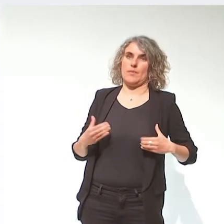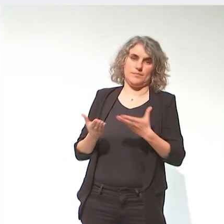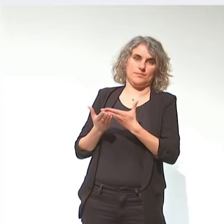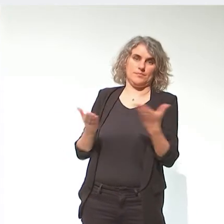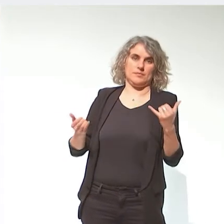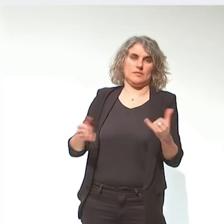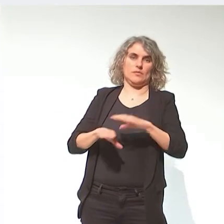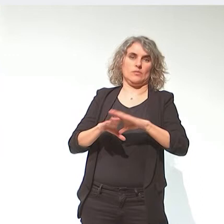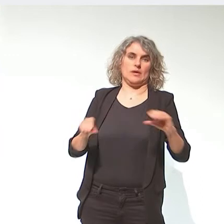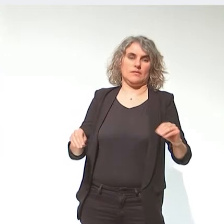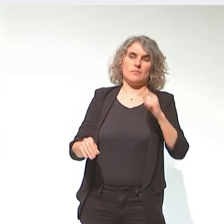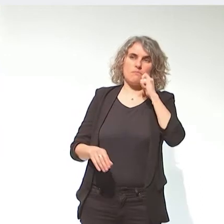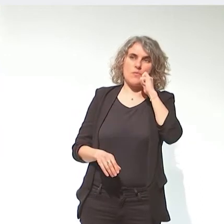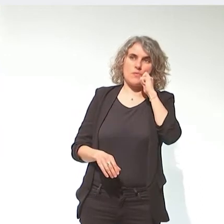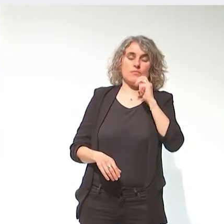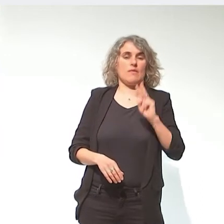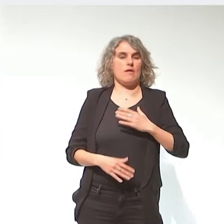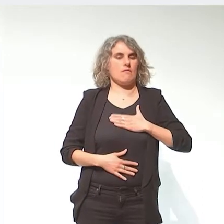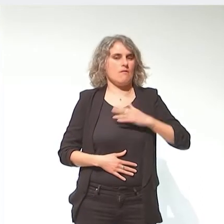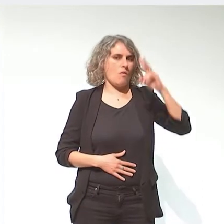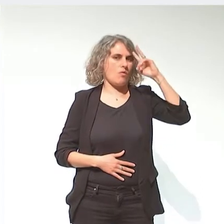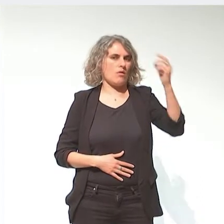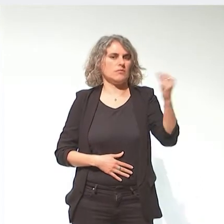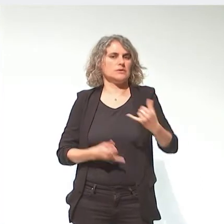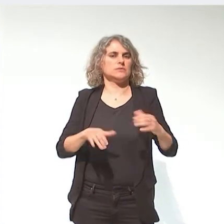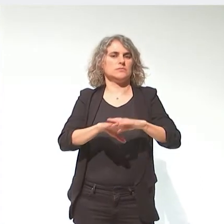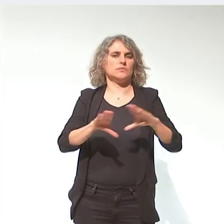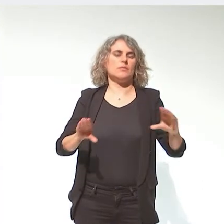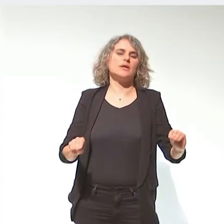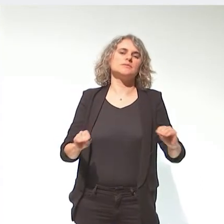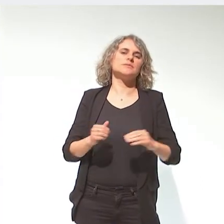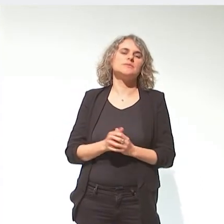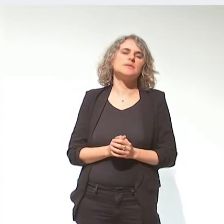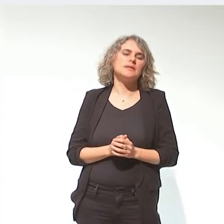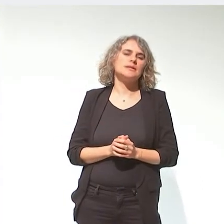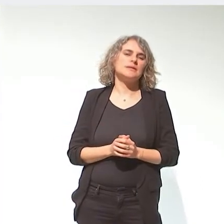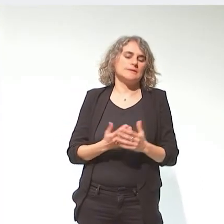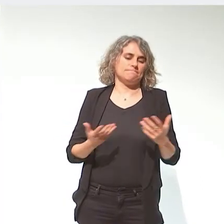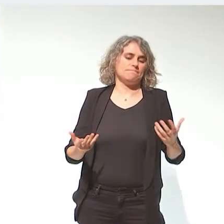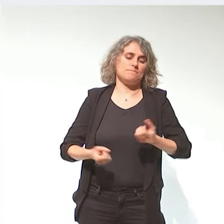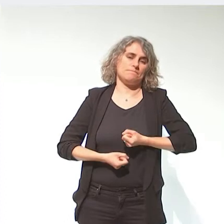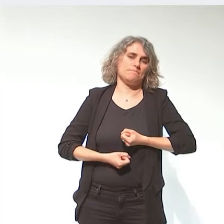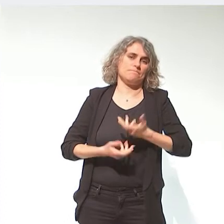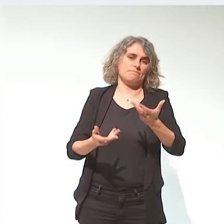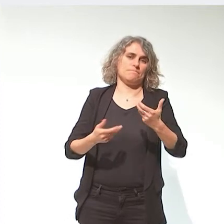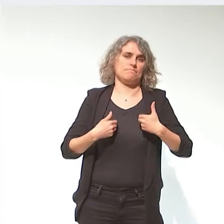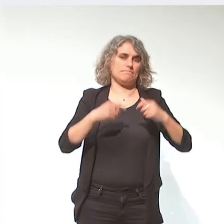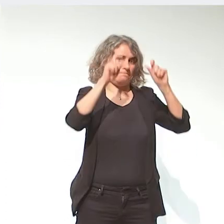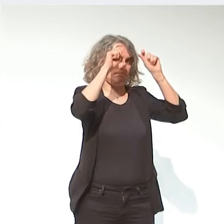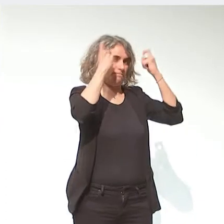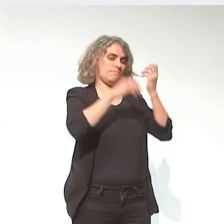here today and can share with you on behalf of the Portuguese government